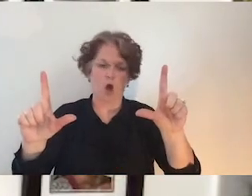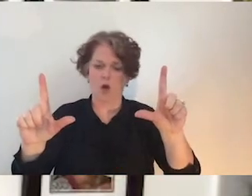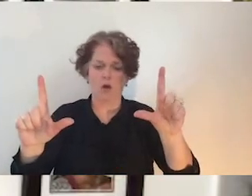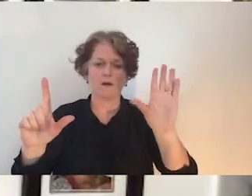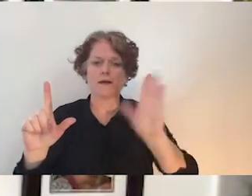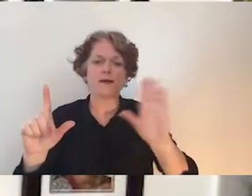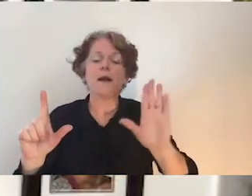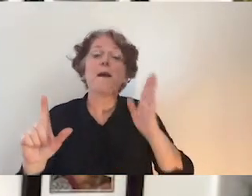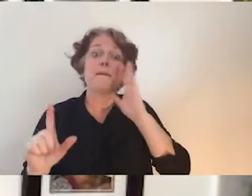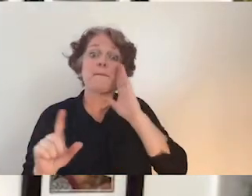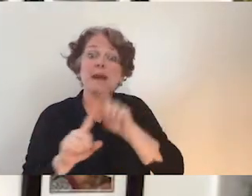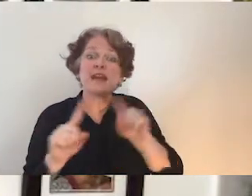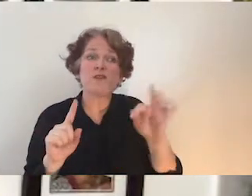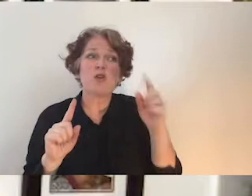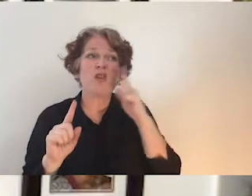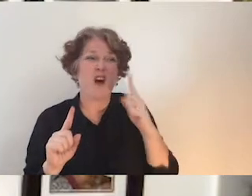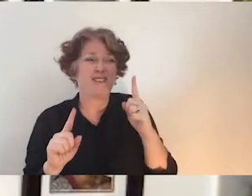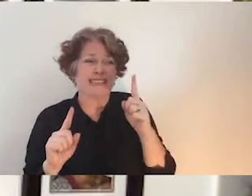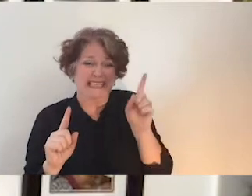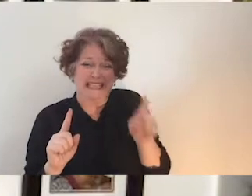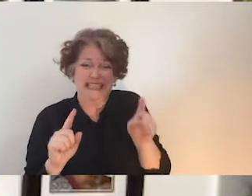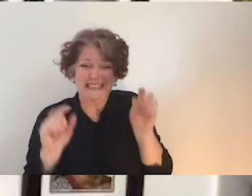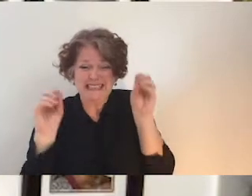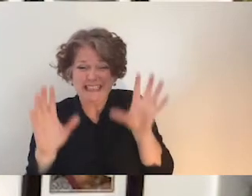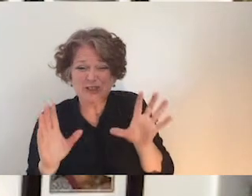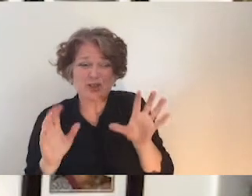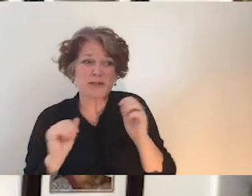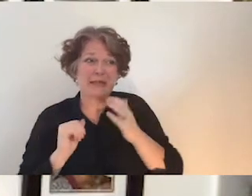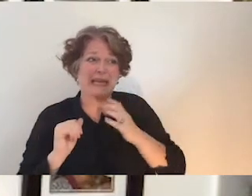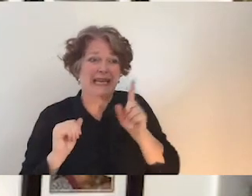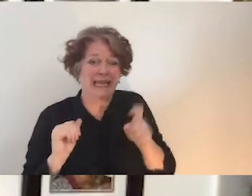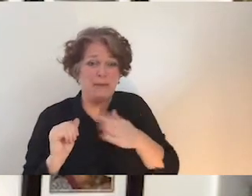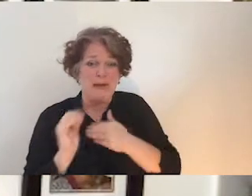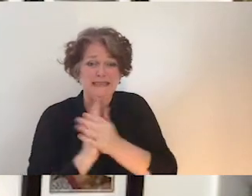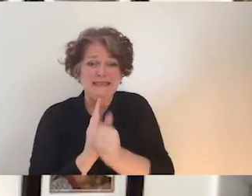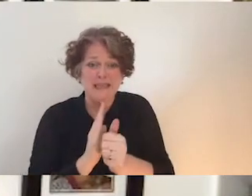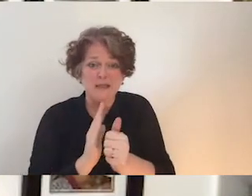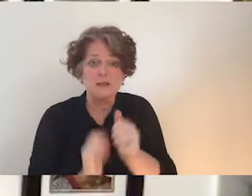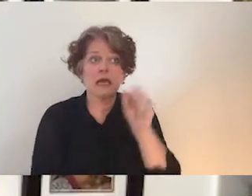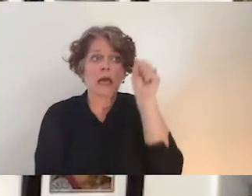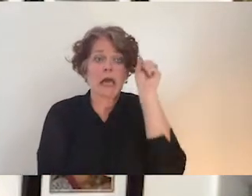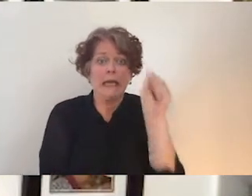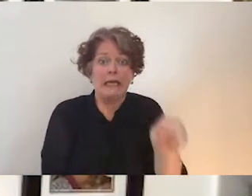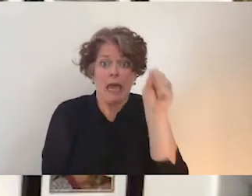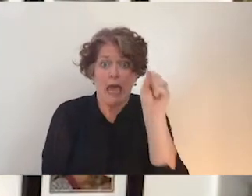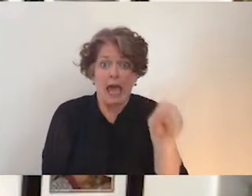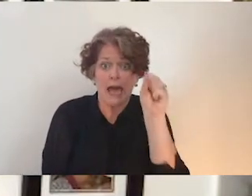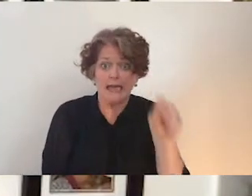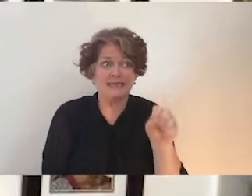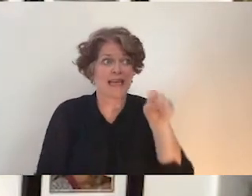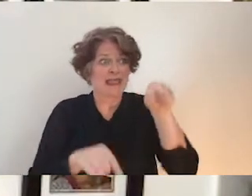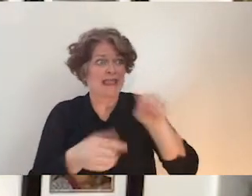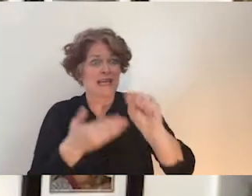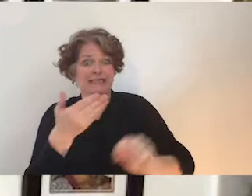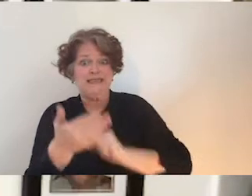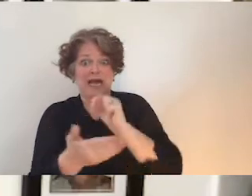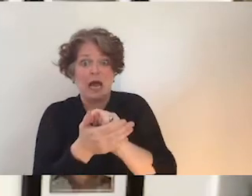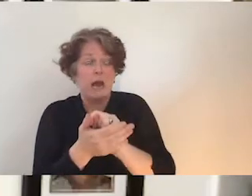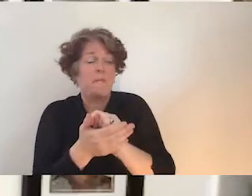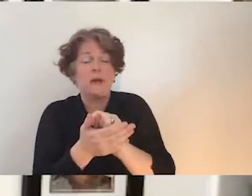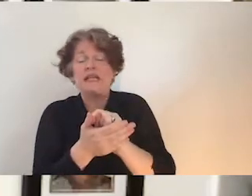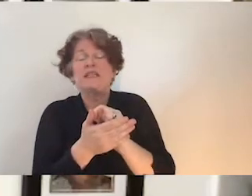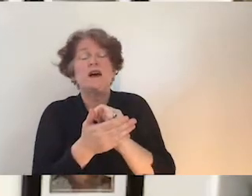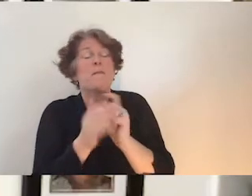were unsure of the necessity of your skills, knowledge, and passion, I could not think of a more remarkable and critical